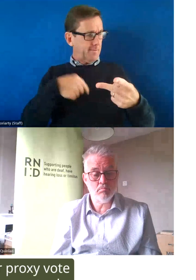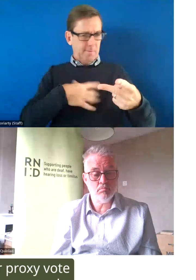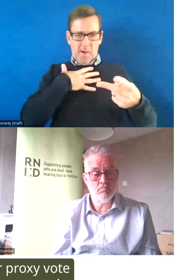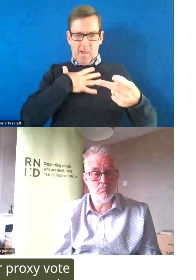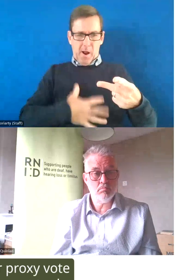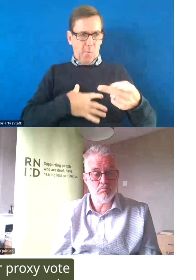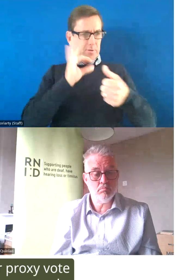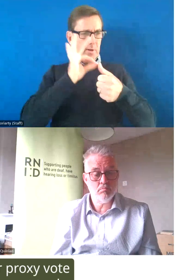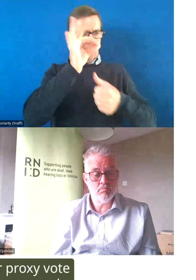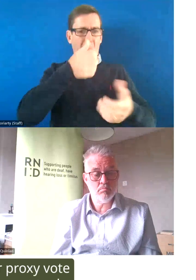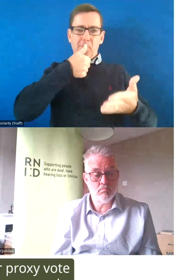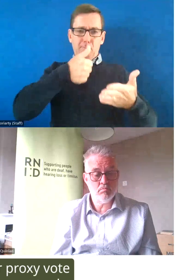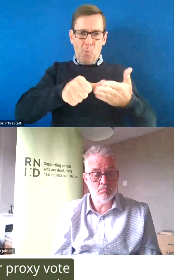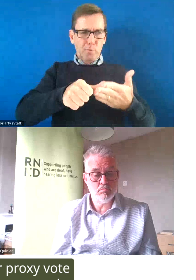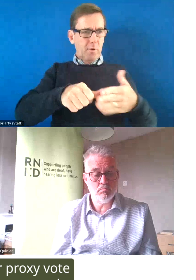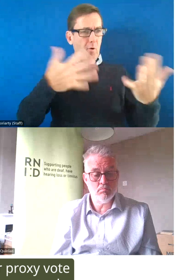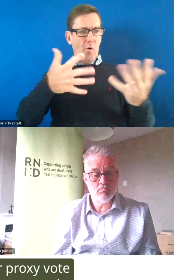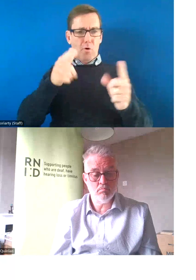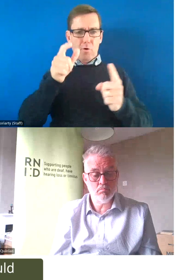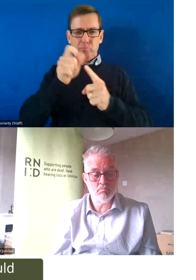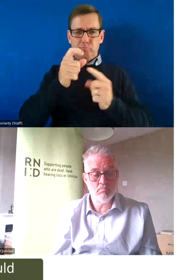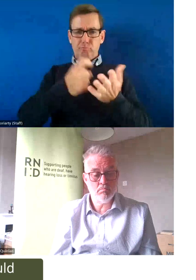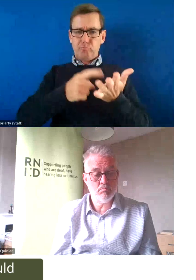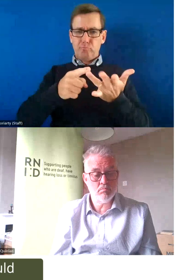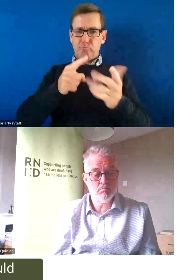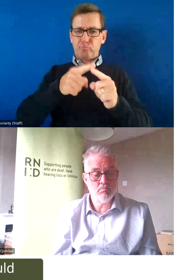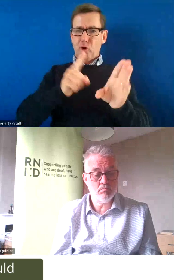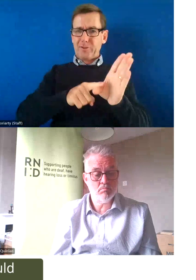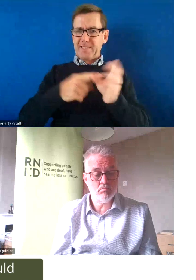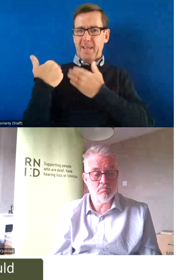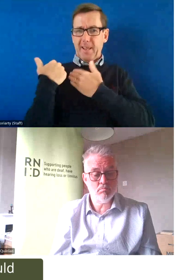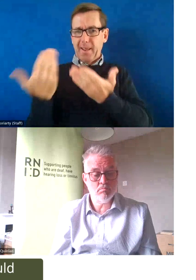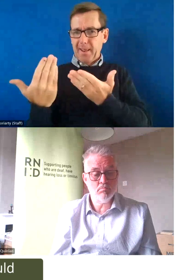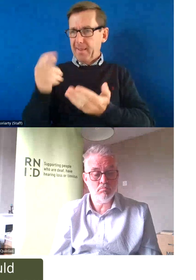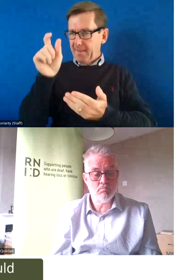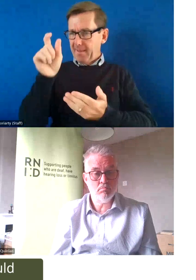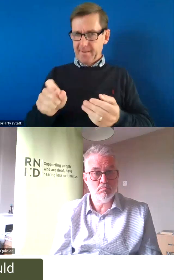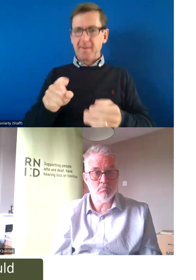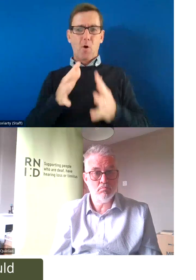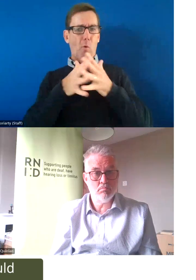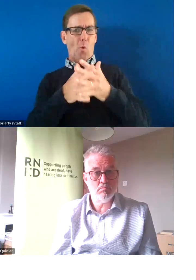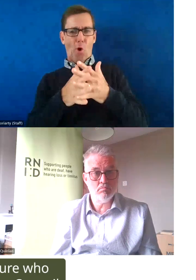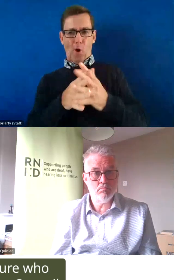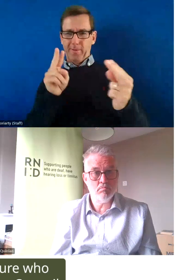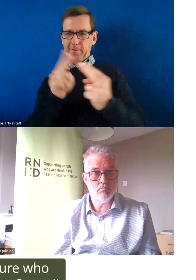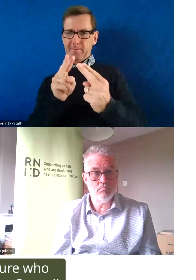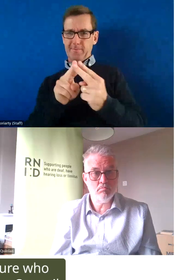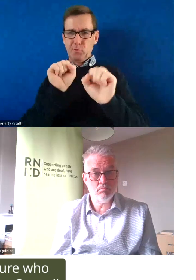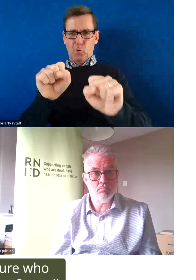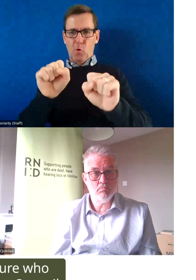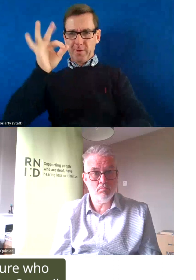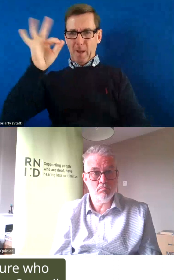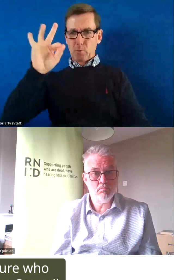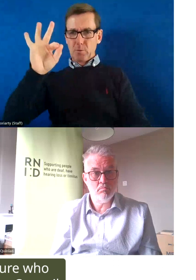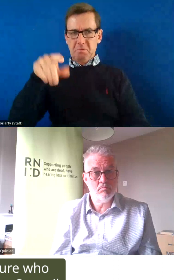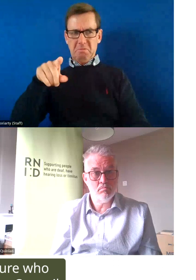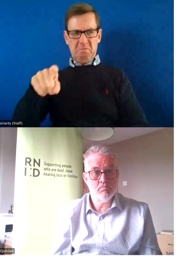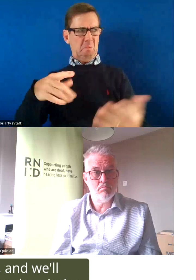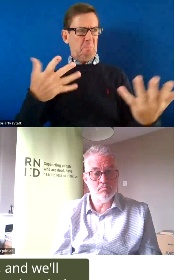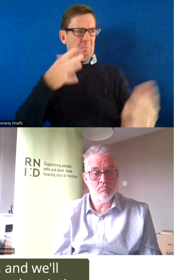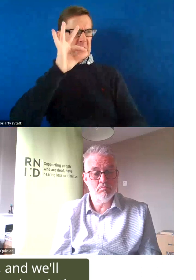for your postal or proxy vote if that's what you want to do. So I would contact them. Now, if you're not sure who to contact at